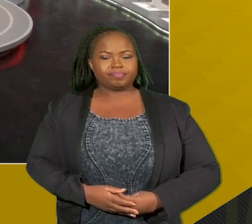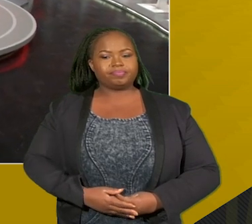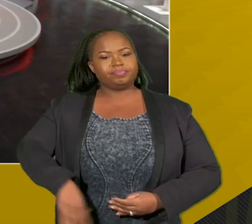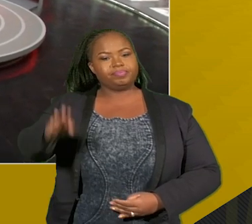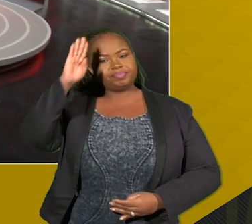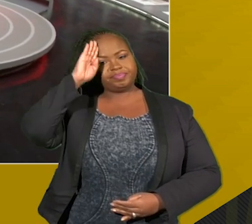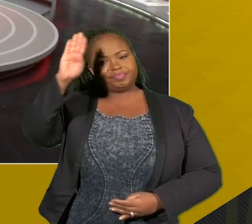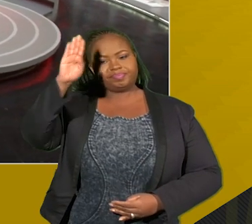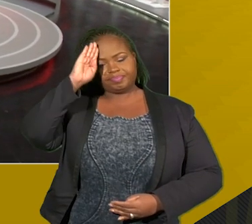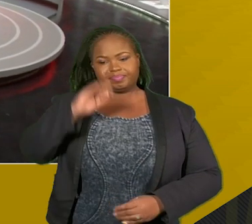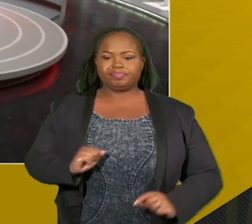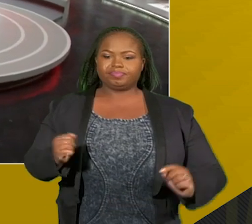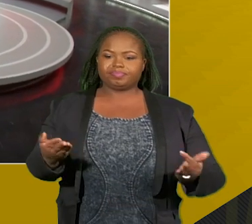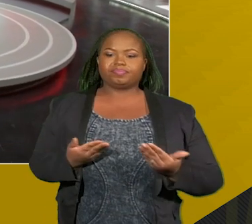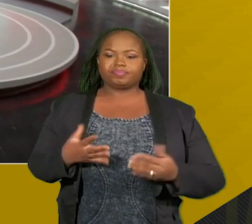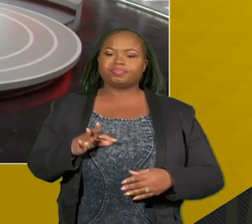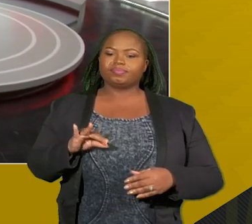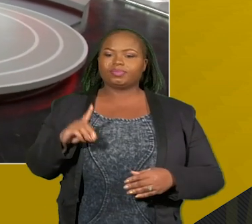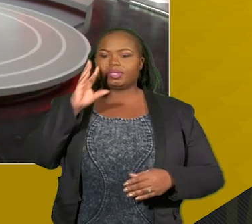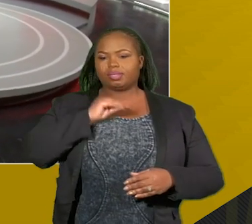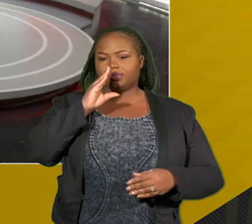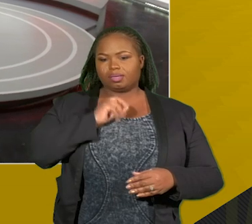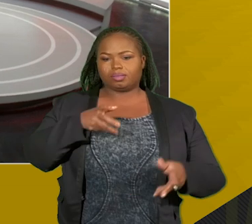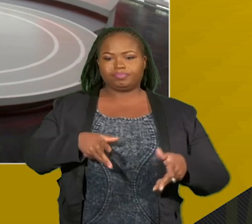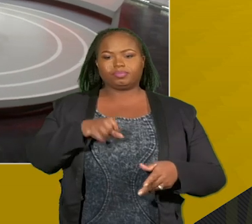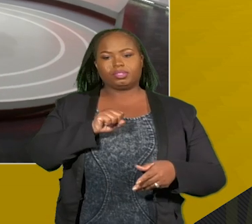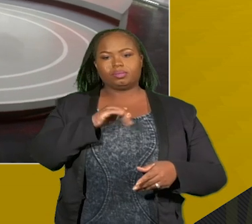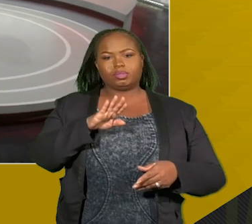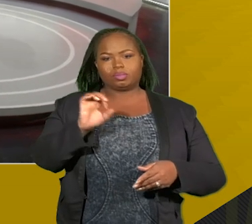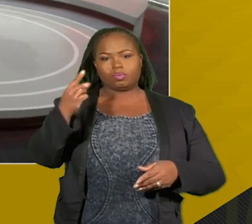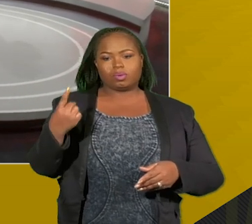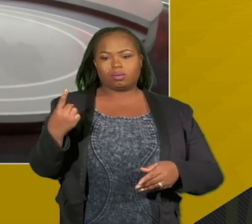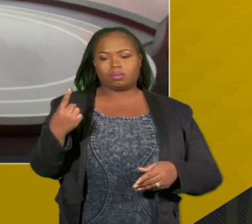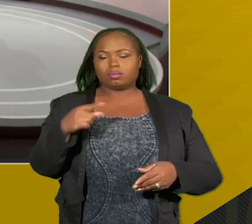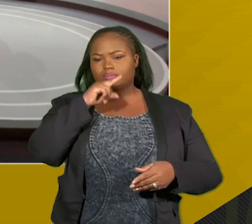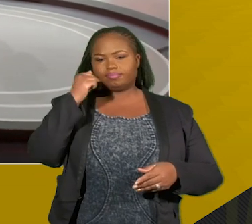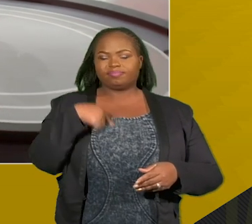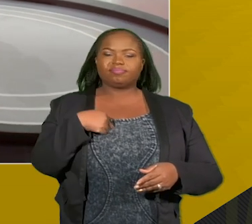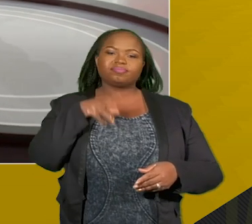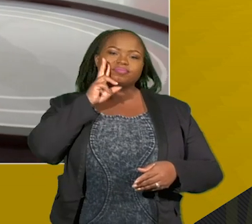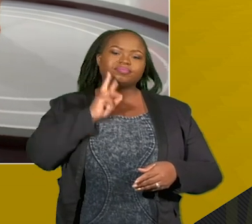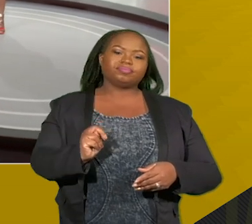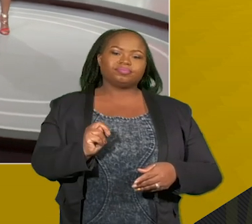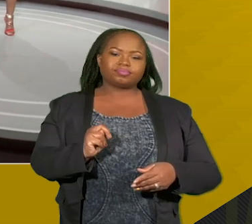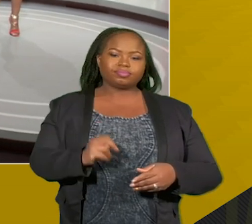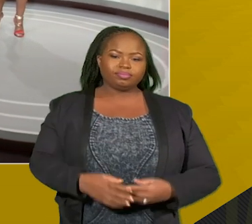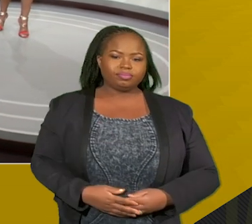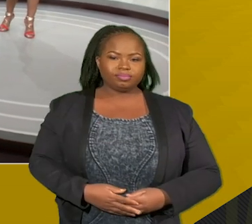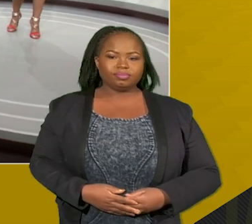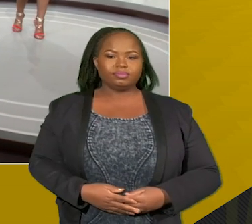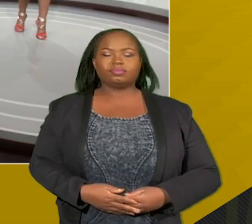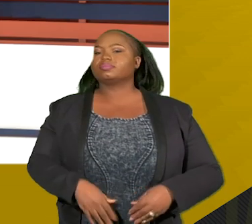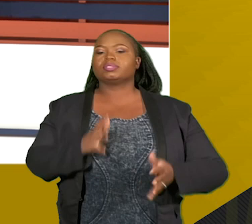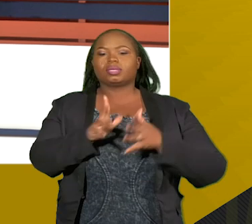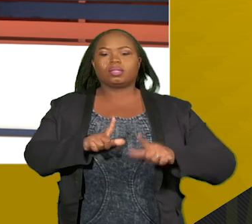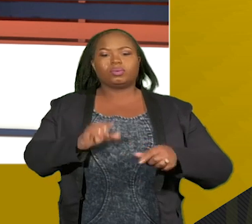Dumelang ra amogela mo go Daily Thetha on SABC 1. Na ka lebitso ke nna Nicolette wa ga Mashile, ngwana wa kwa Bushbuck Ridge Mapulaneng, e